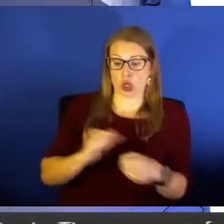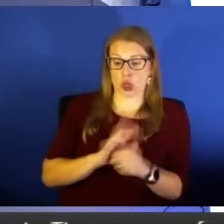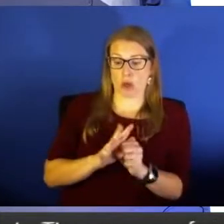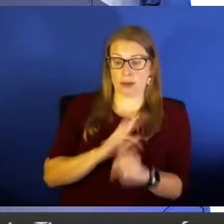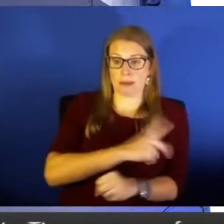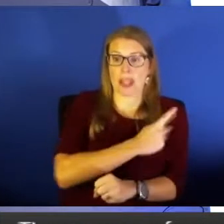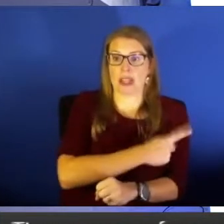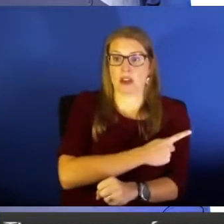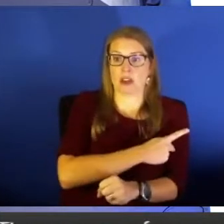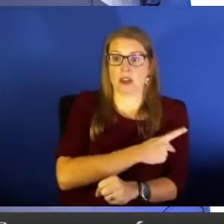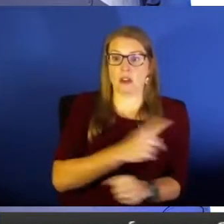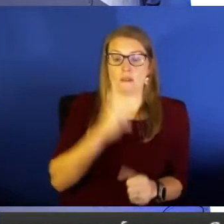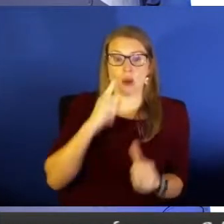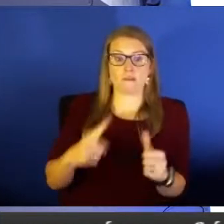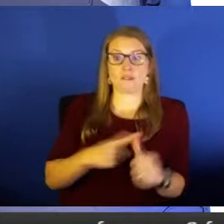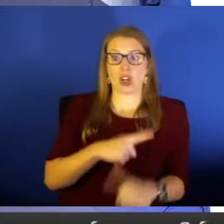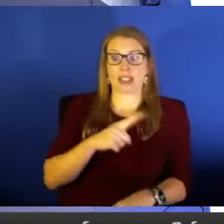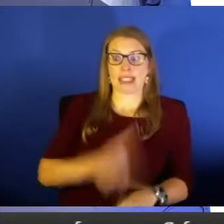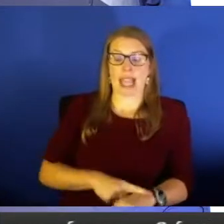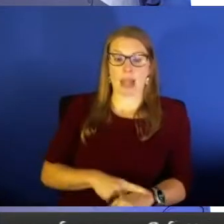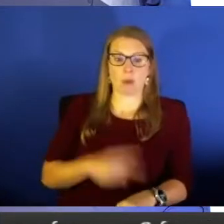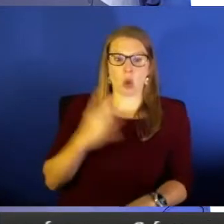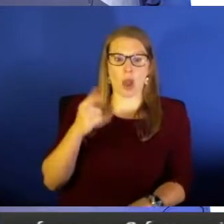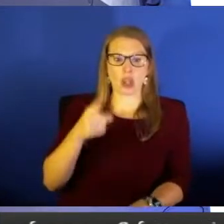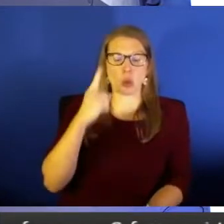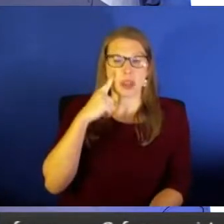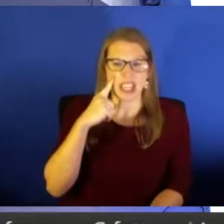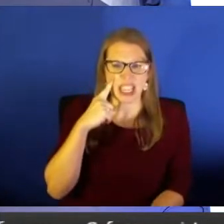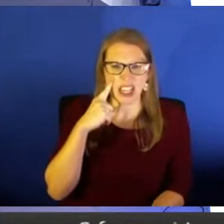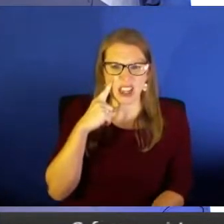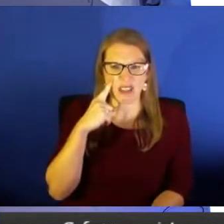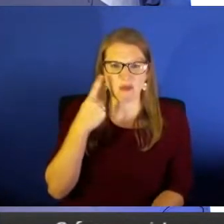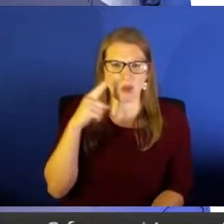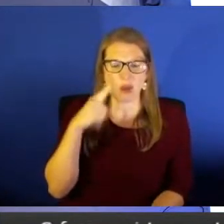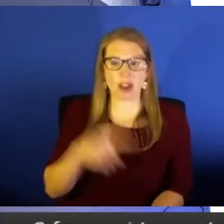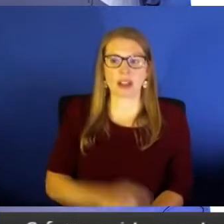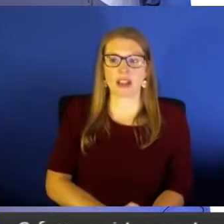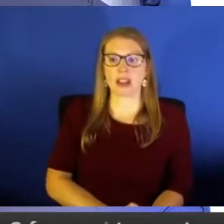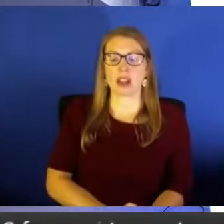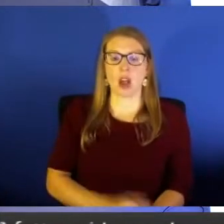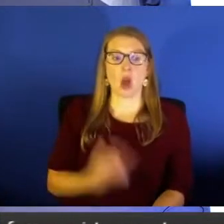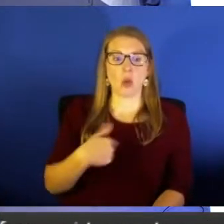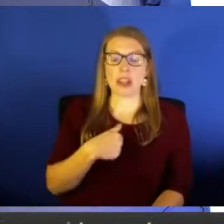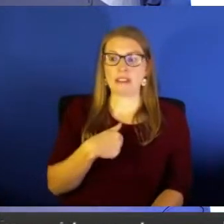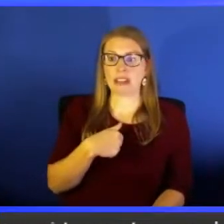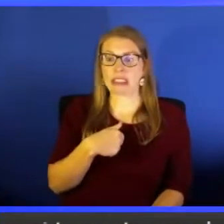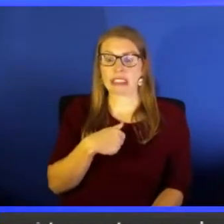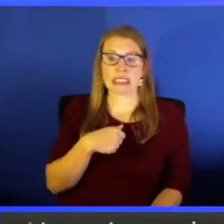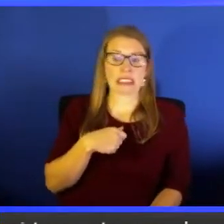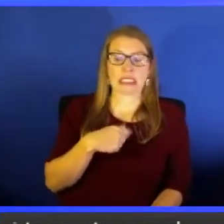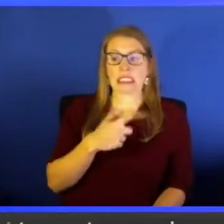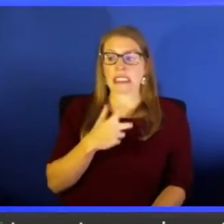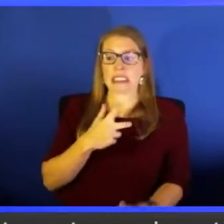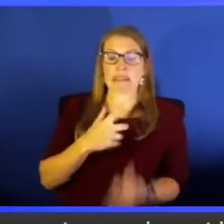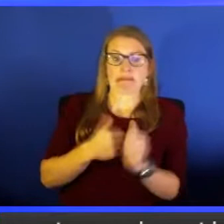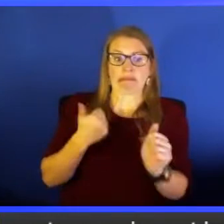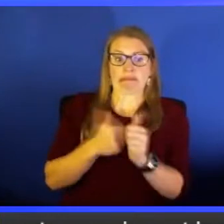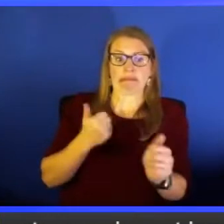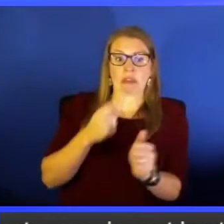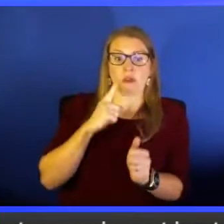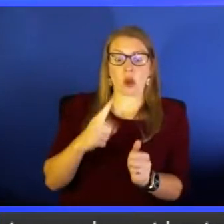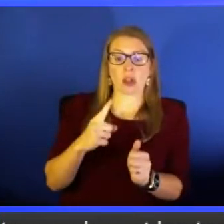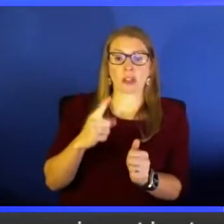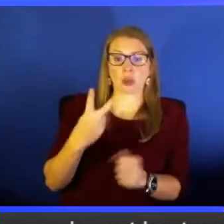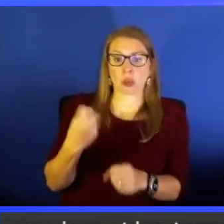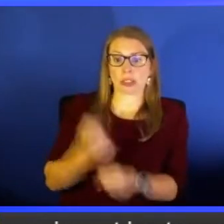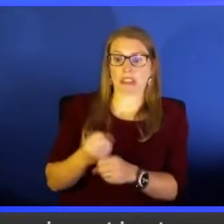COVID for the first time, and why do you think this is? They've made it this far. We dodged a bullet for 2 years, and now I don't know. I don't know the exact